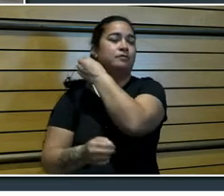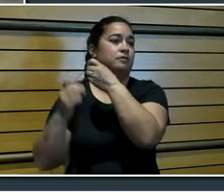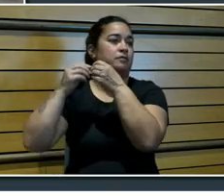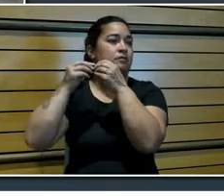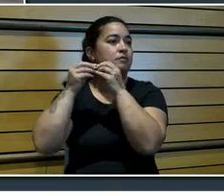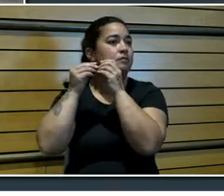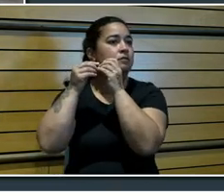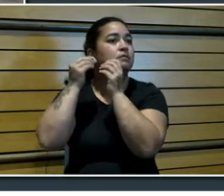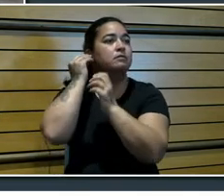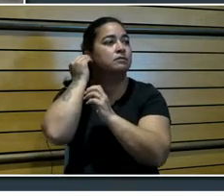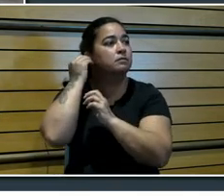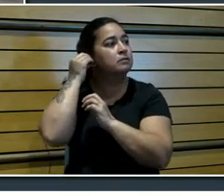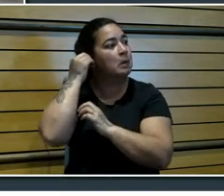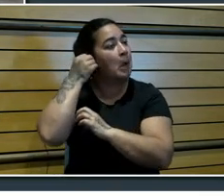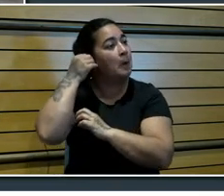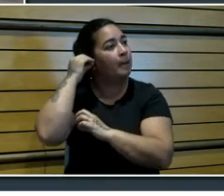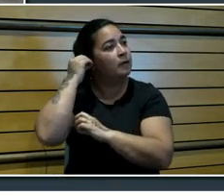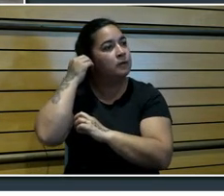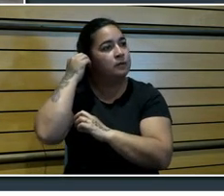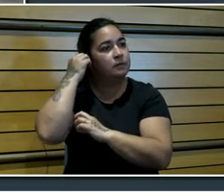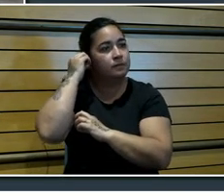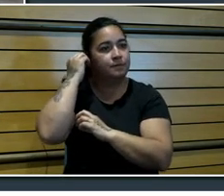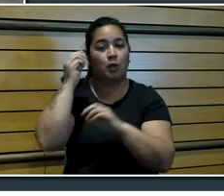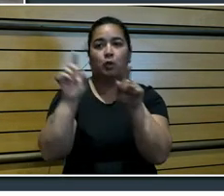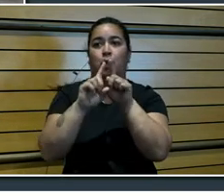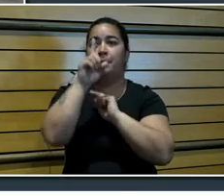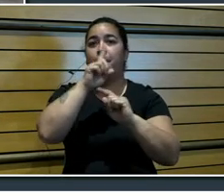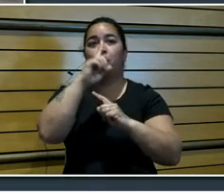those who are welcoming you all today.